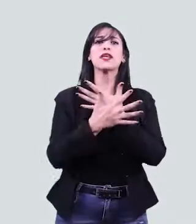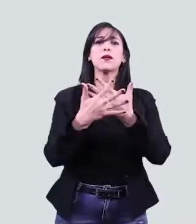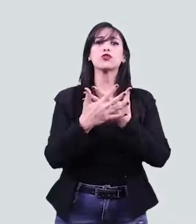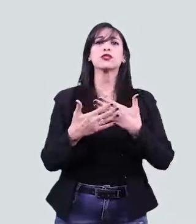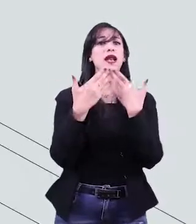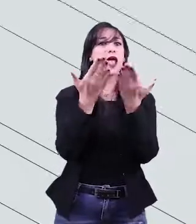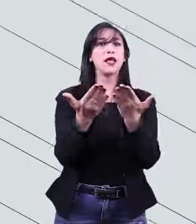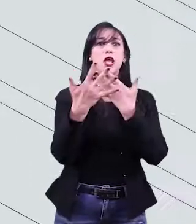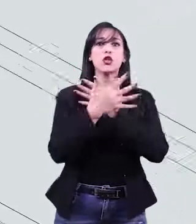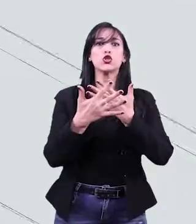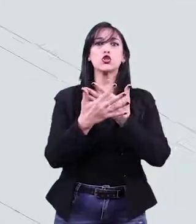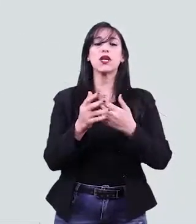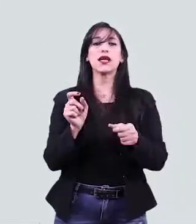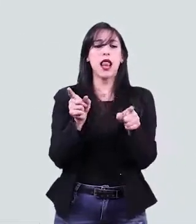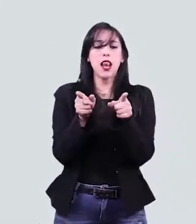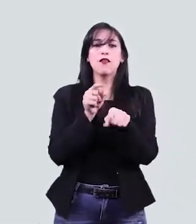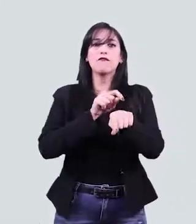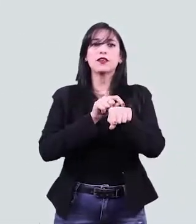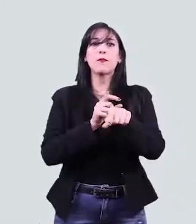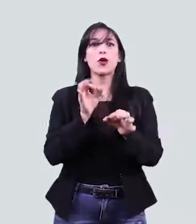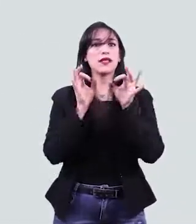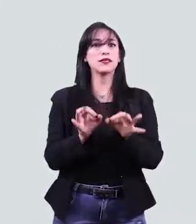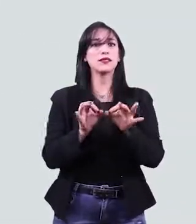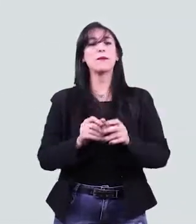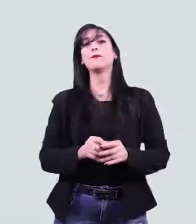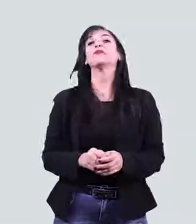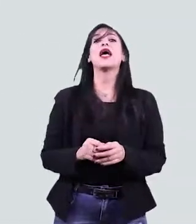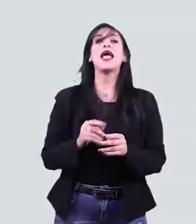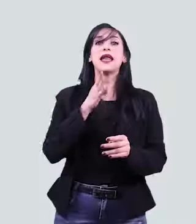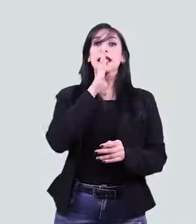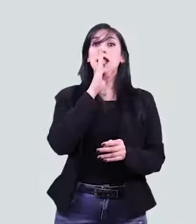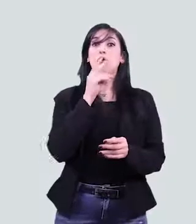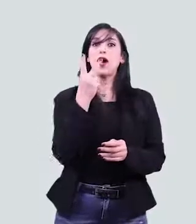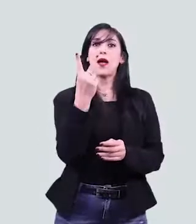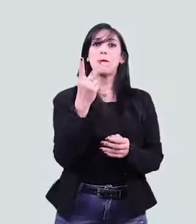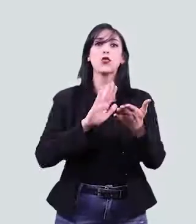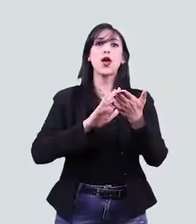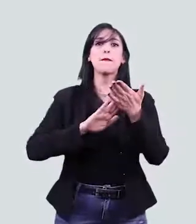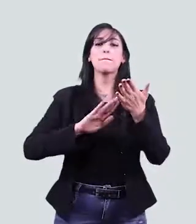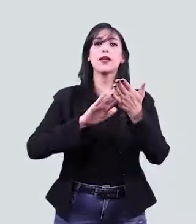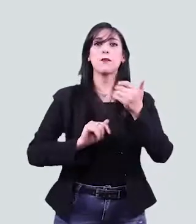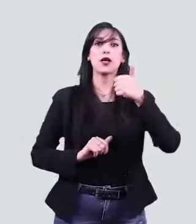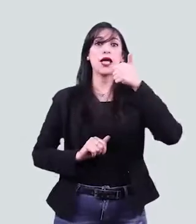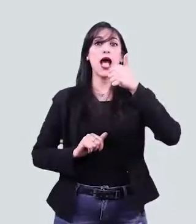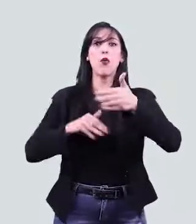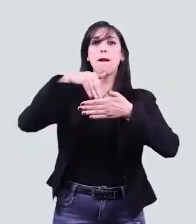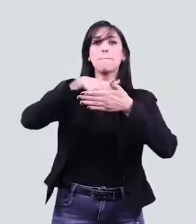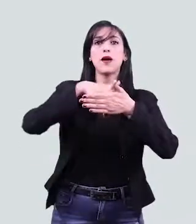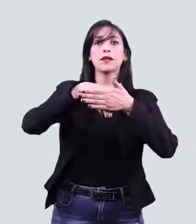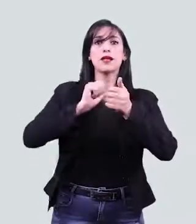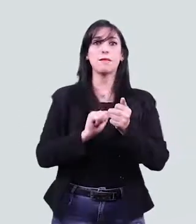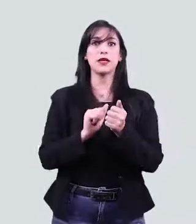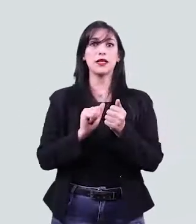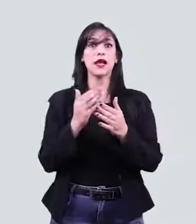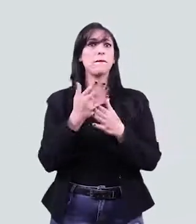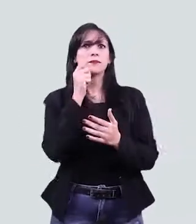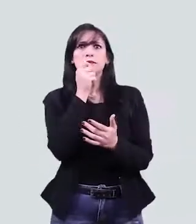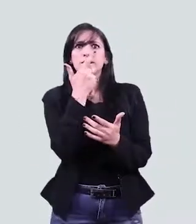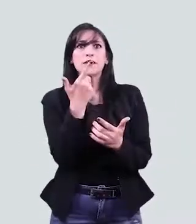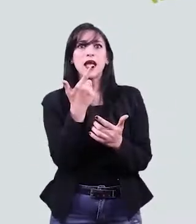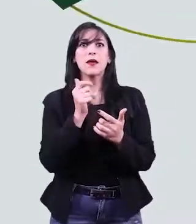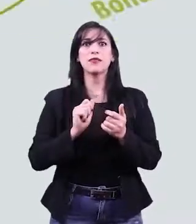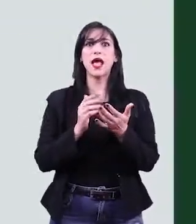rate. Bonds involve two types of risks. Credit risk happens when the bond issuer is unable to make the required payment on time